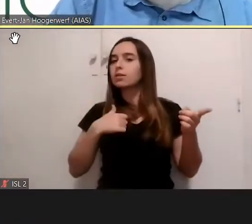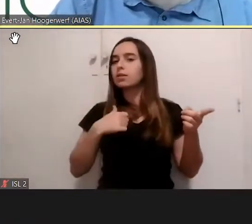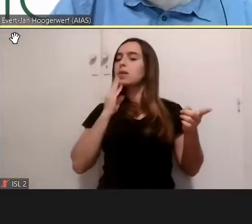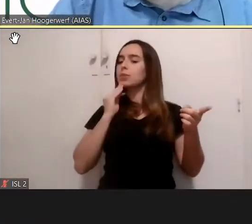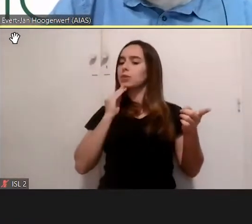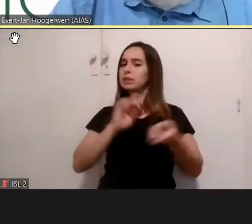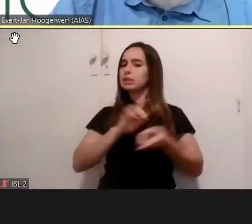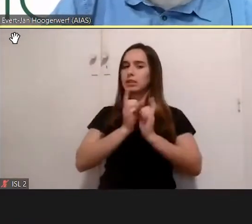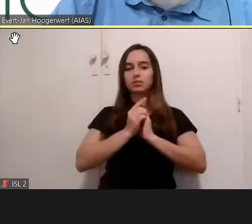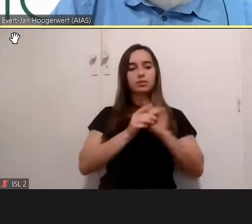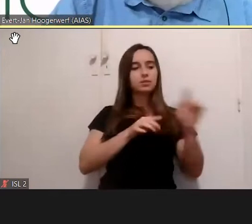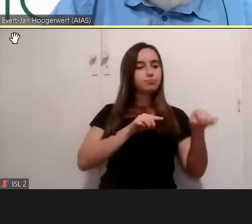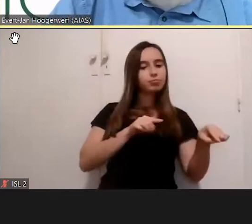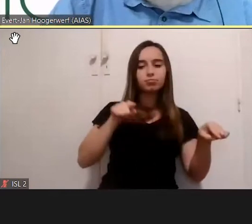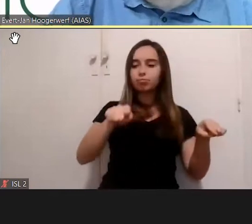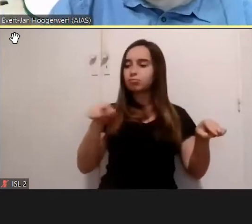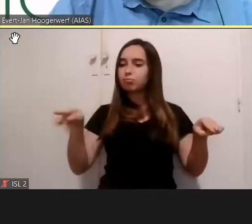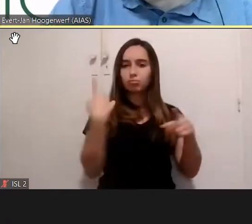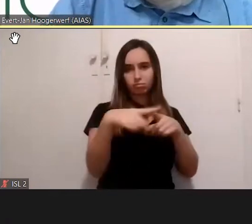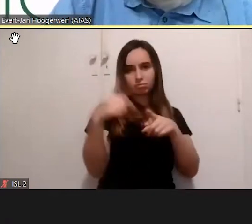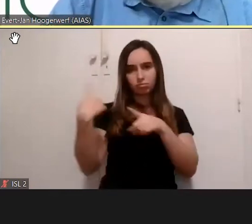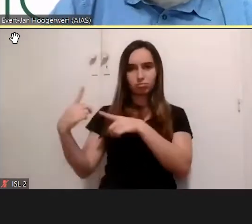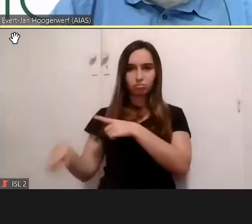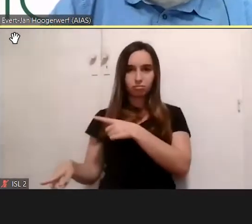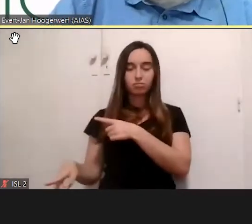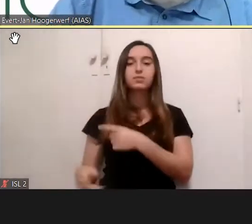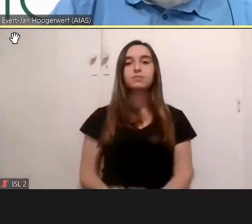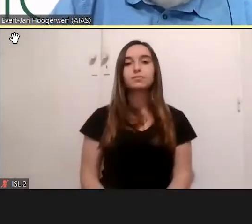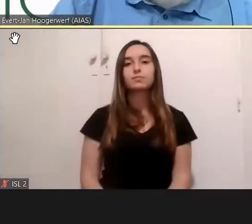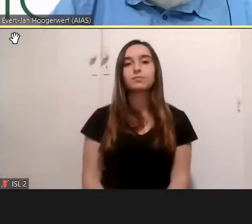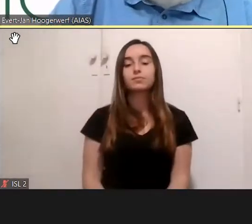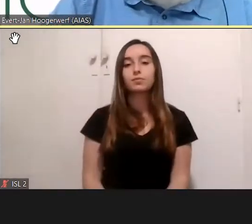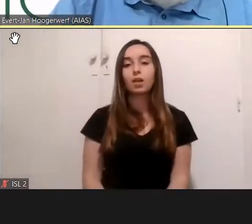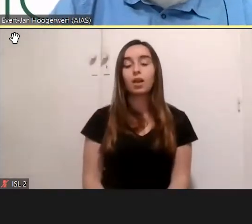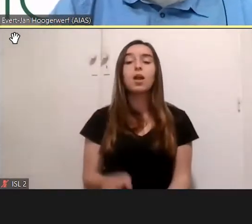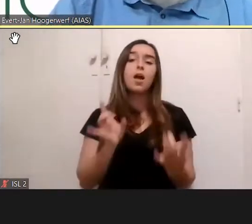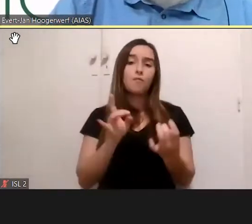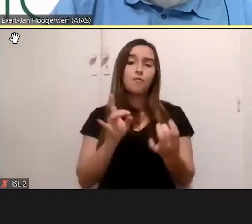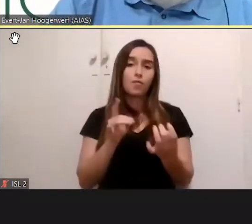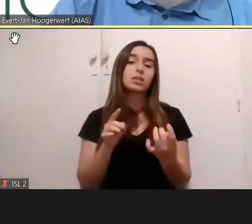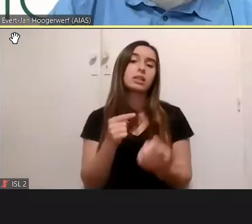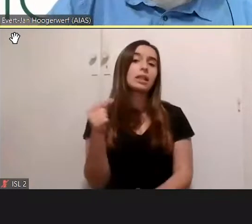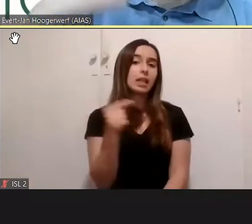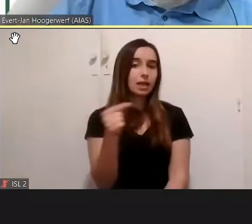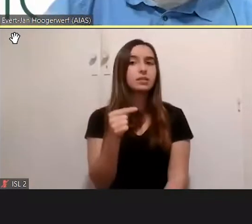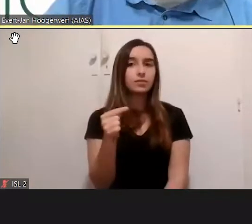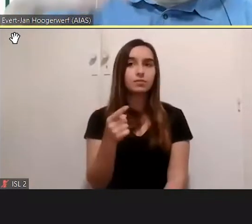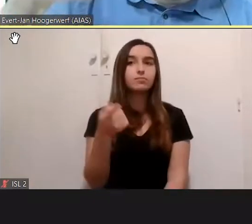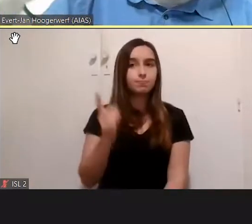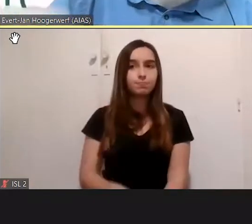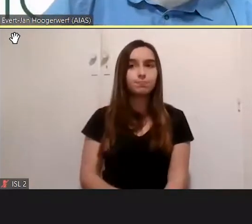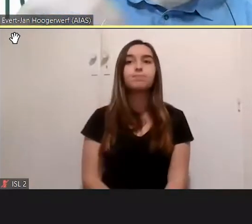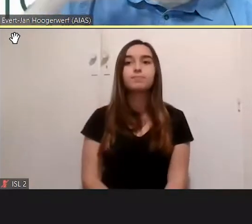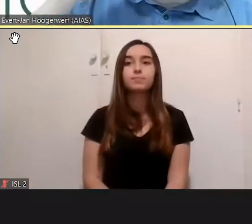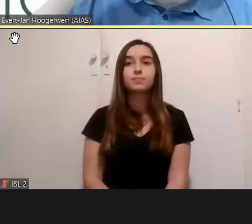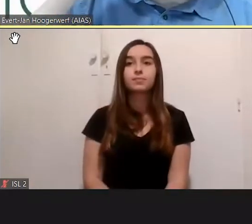found that the font could still be bigger. So again, and here this brings me back again to what Emmanuel says about the